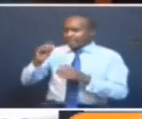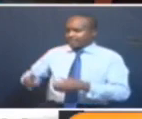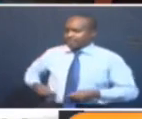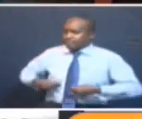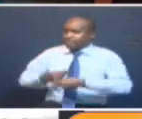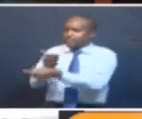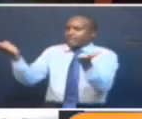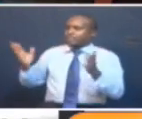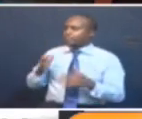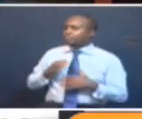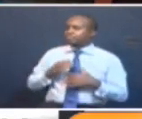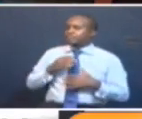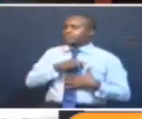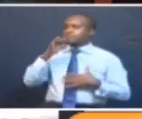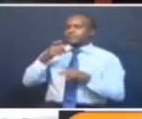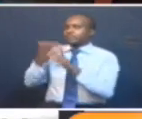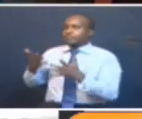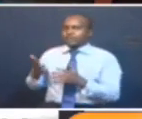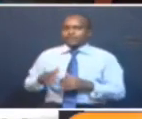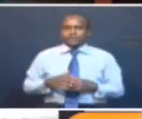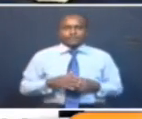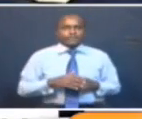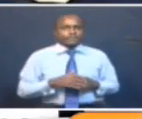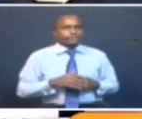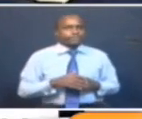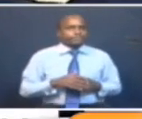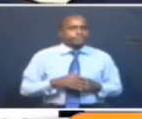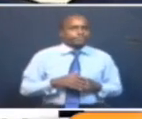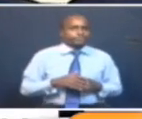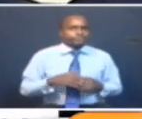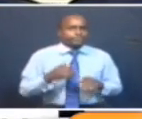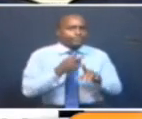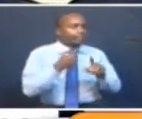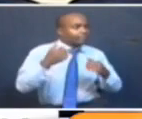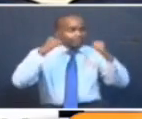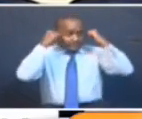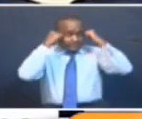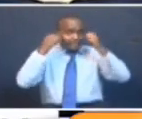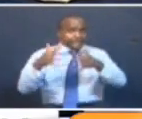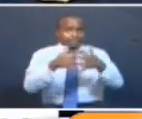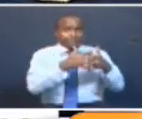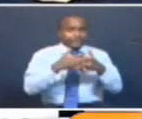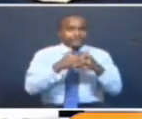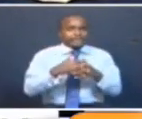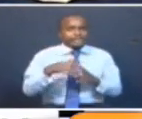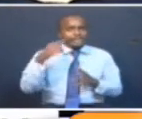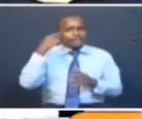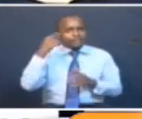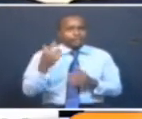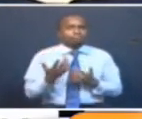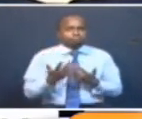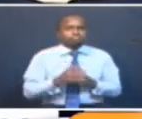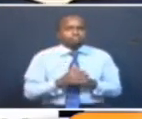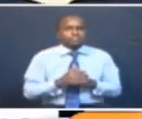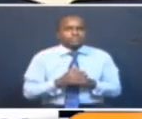come from? Oh, it came from because I studied in the States. And I thought that, oh my God,